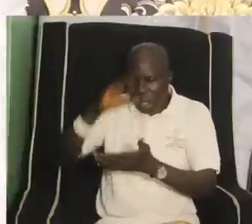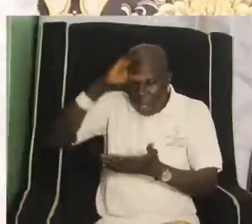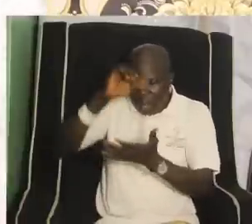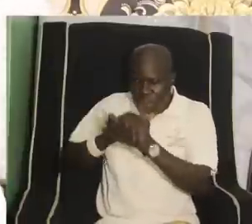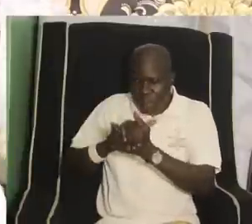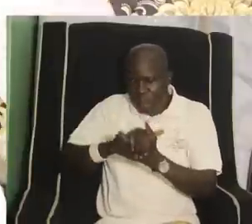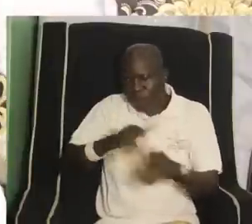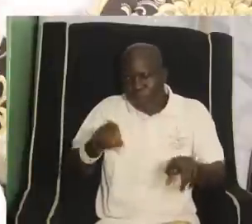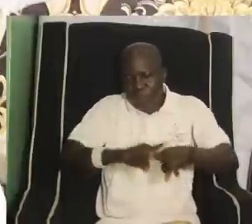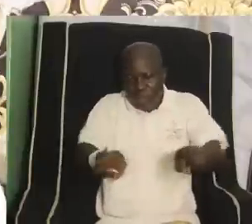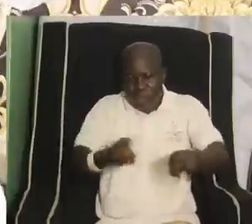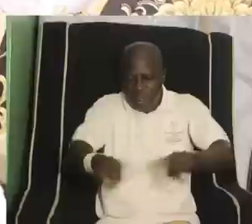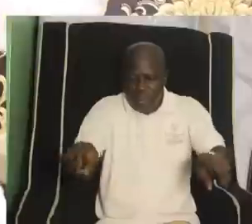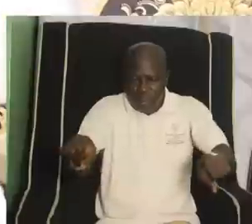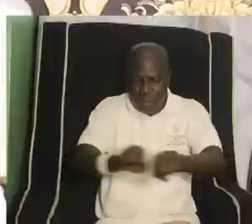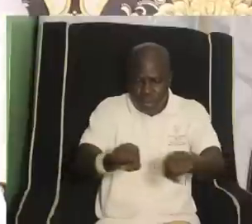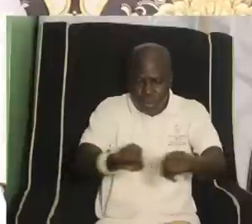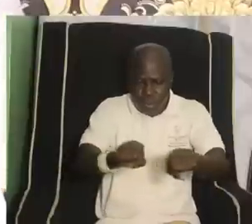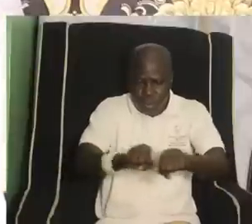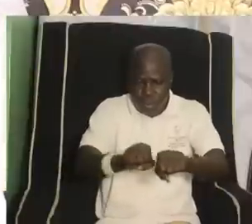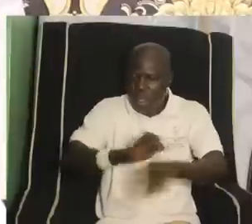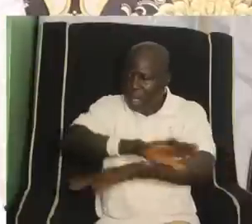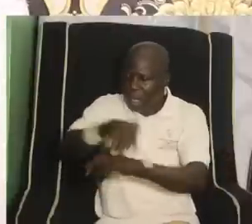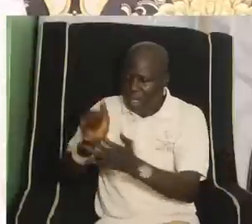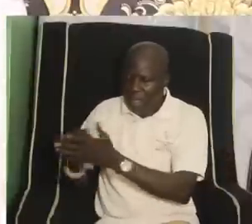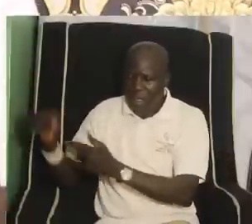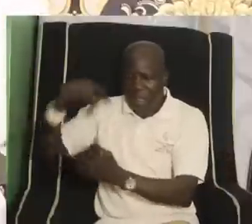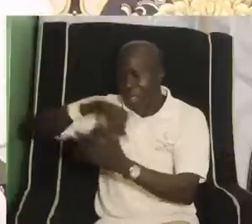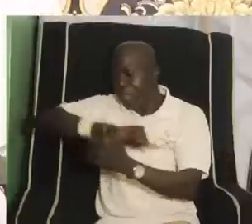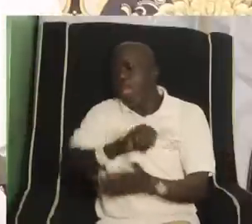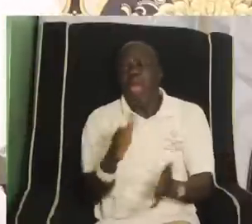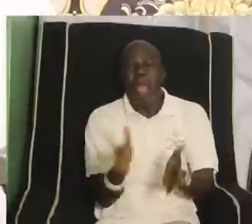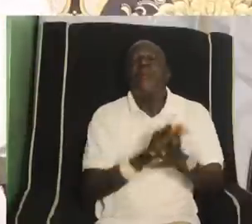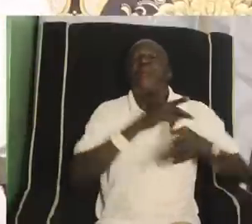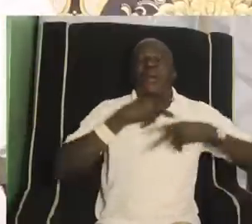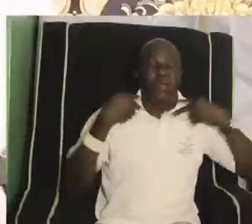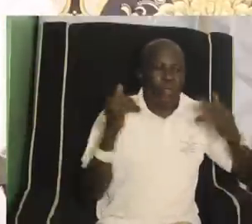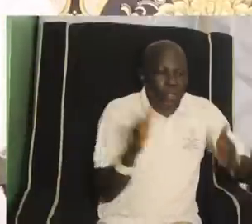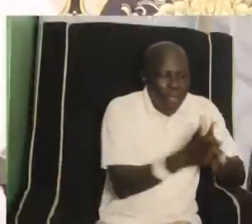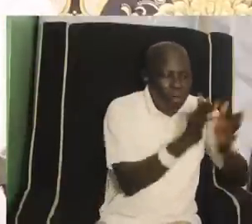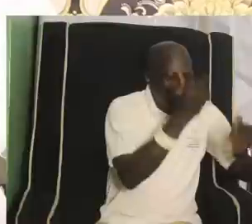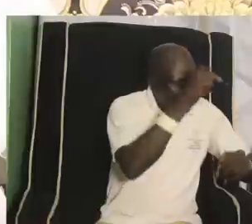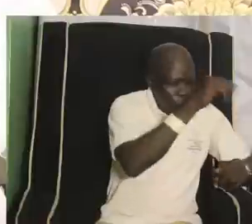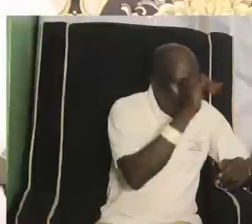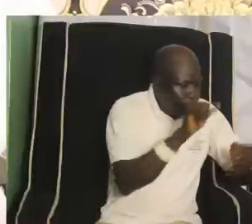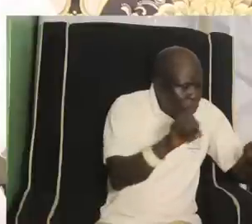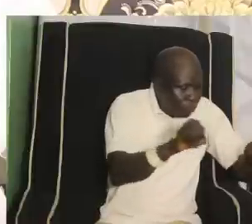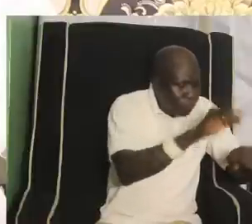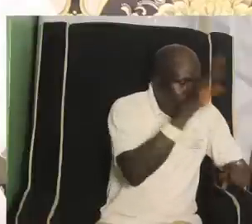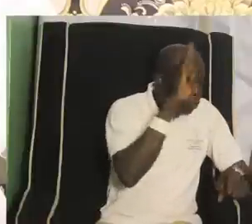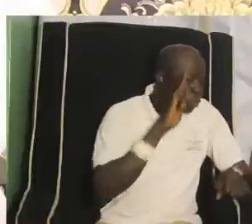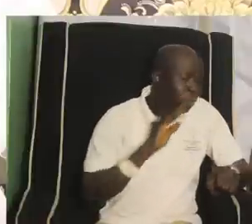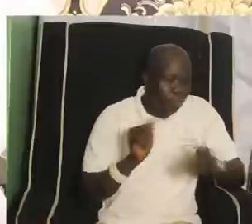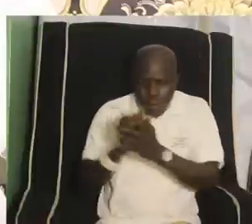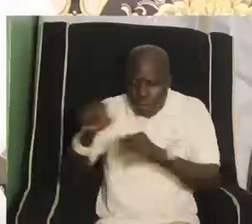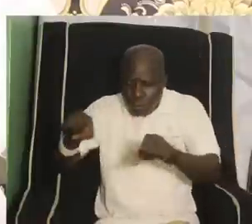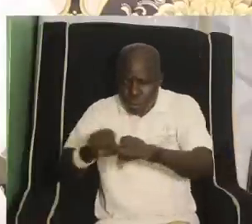was putting on different pair of shoes. Fortunately, her pastor asked her to give her husband the blue shoe inside her